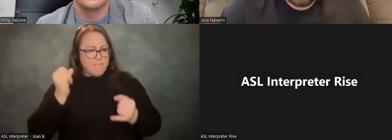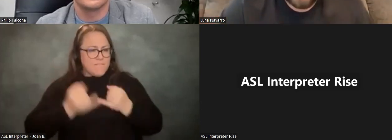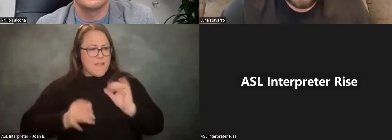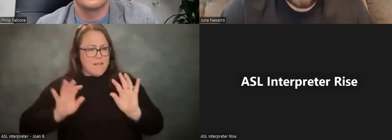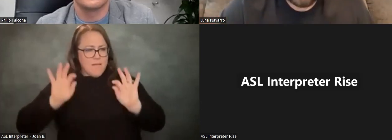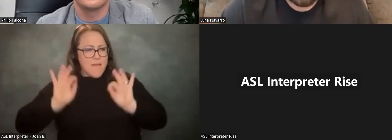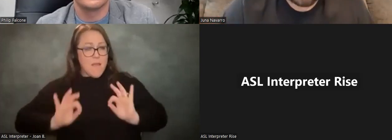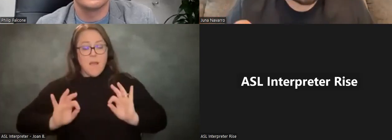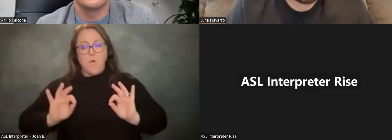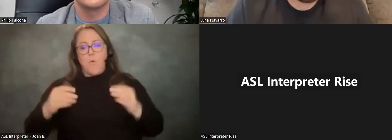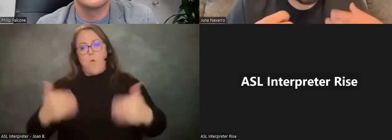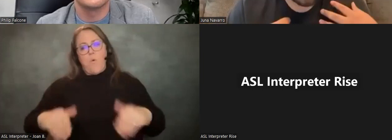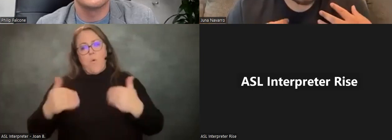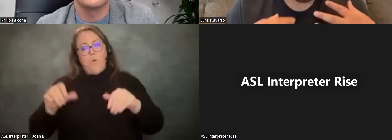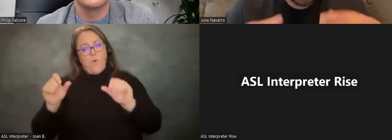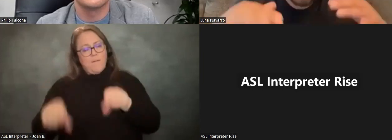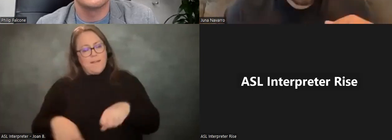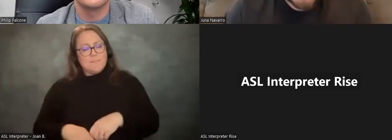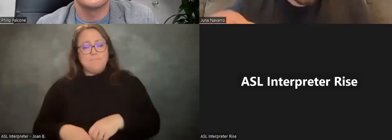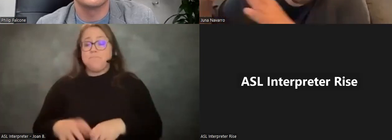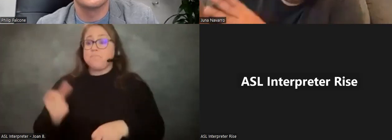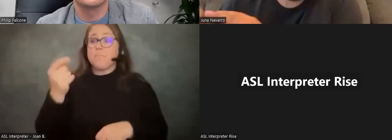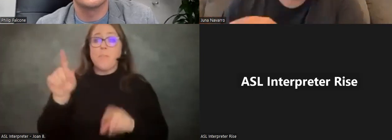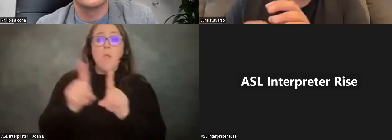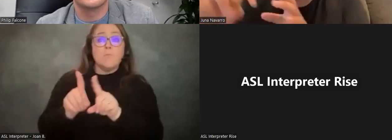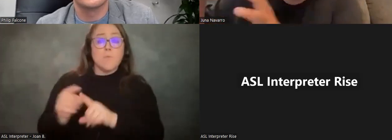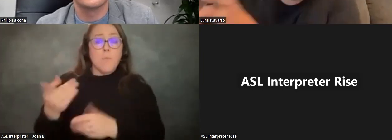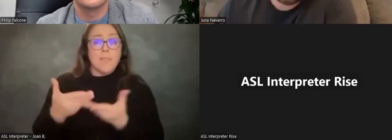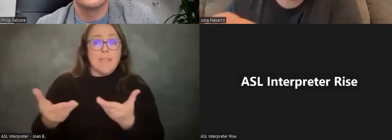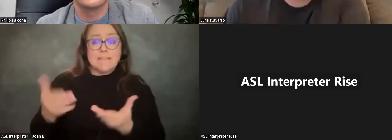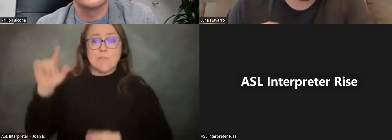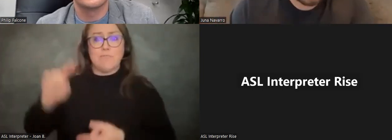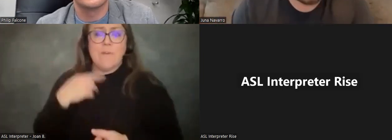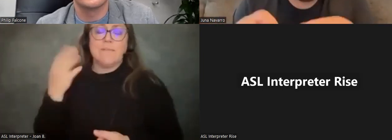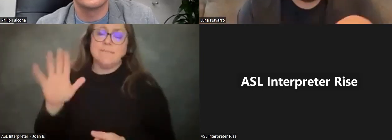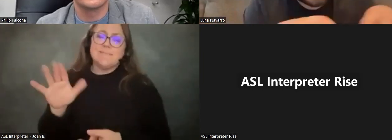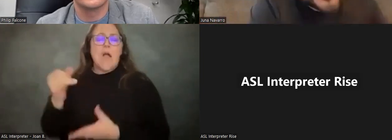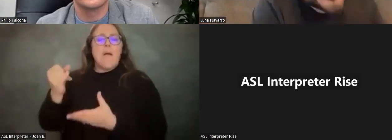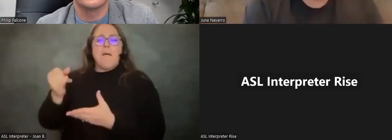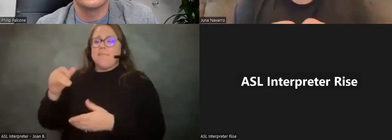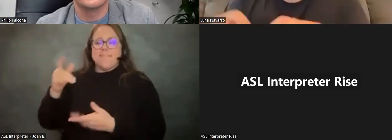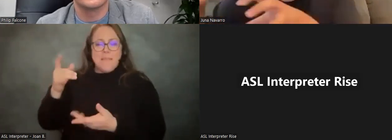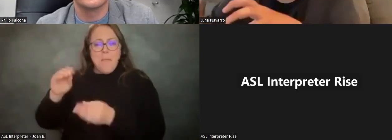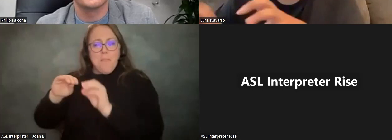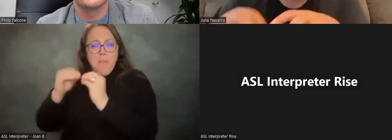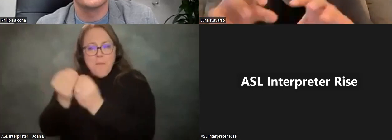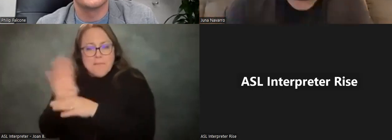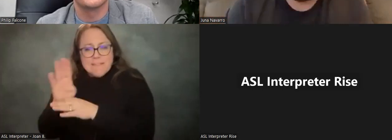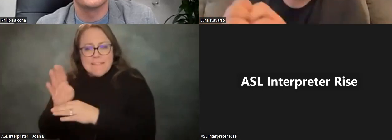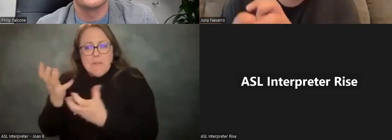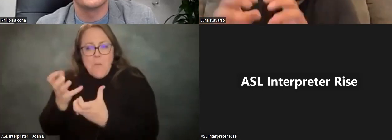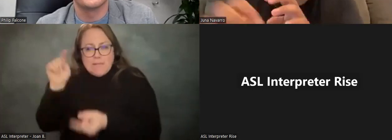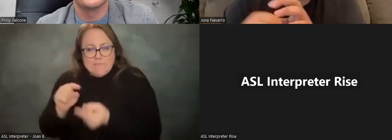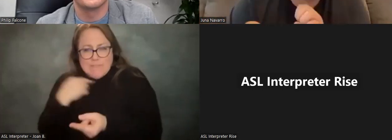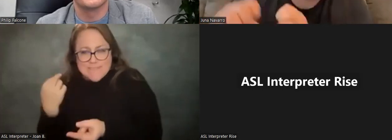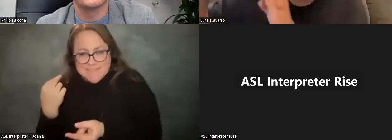that. One thing that helped lower the risk for an organization, because organizations want to work with artists that are low risk. If I'm gonna hire you,